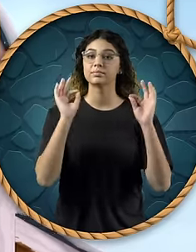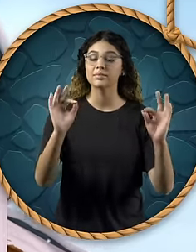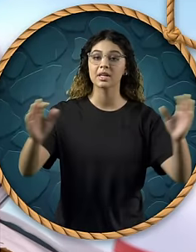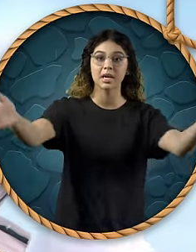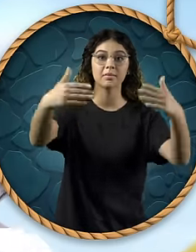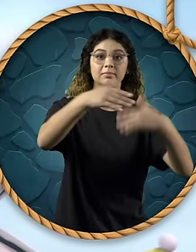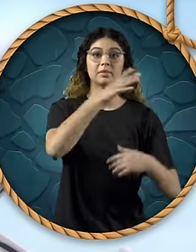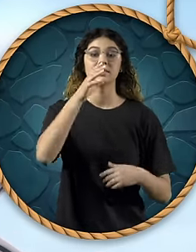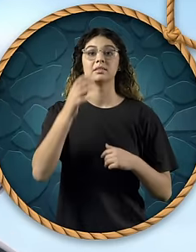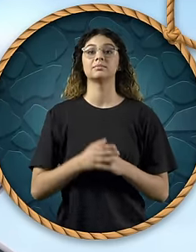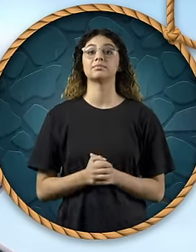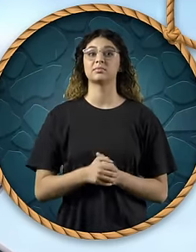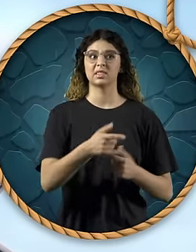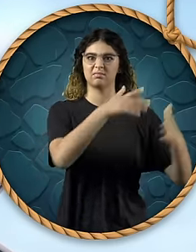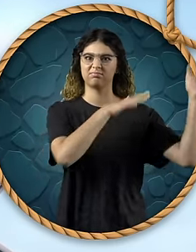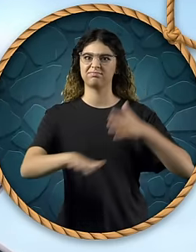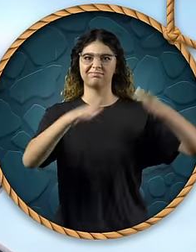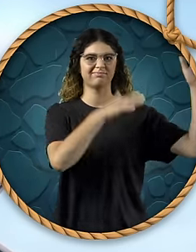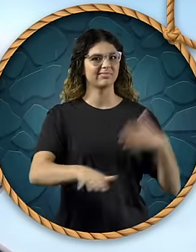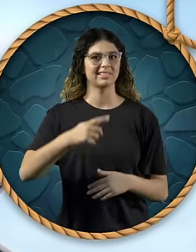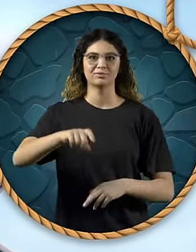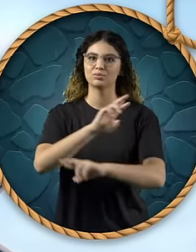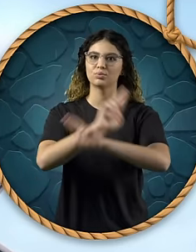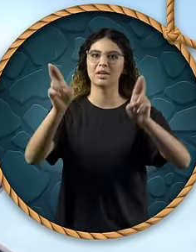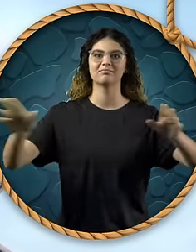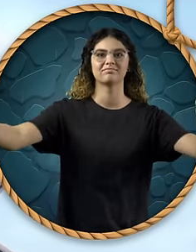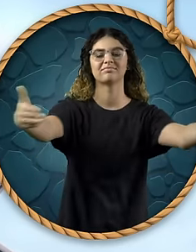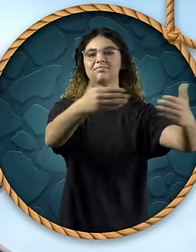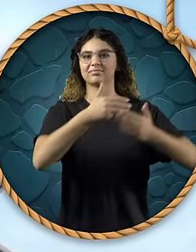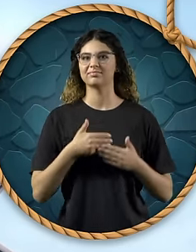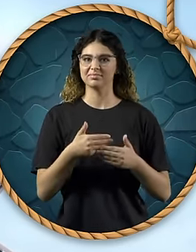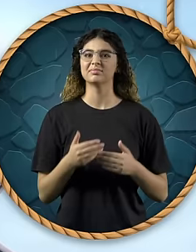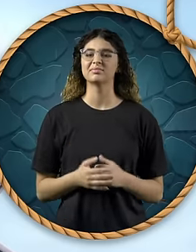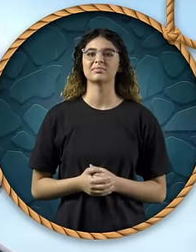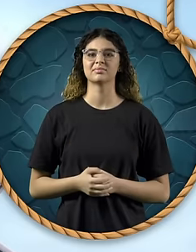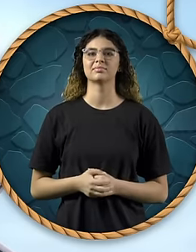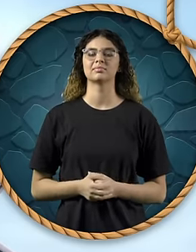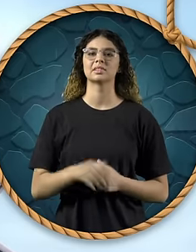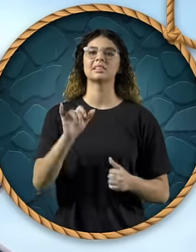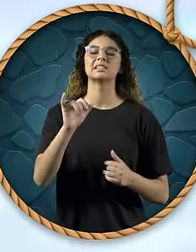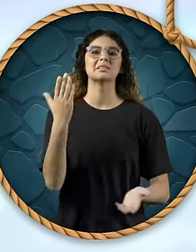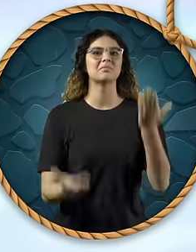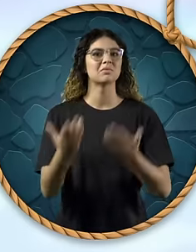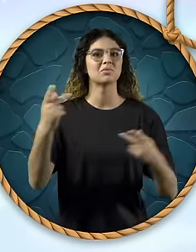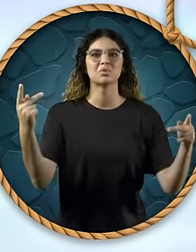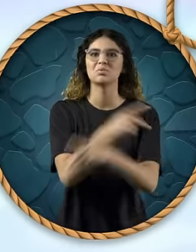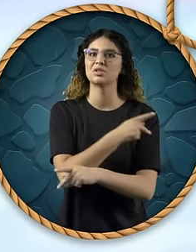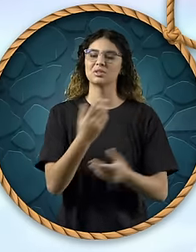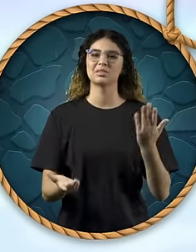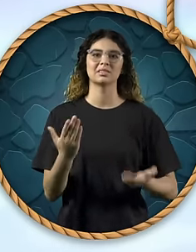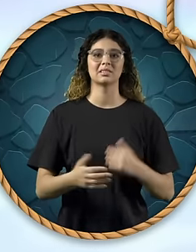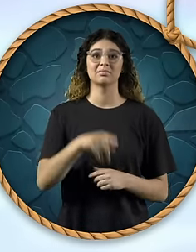Gather round, rancheroos. There's a winter storm headed our way, and we need to get ready for it. That makes things even